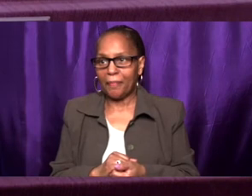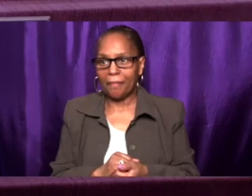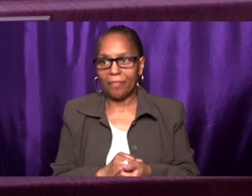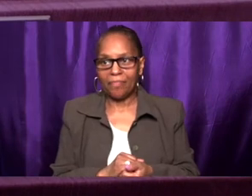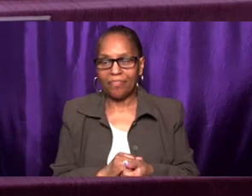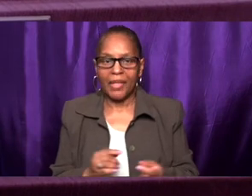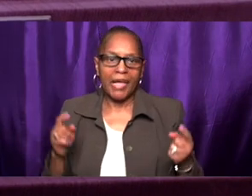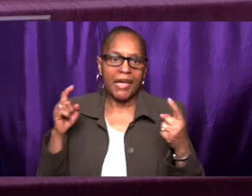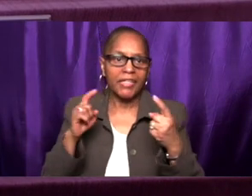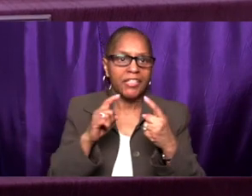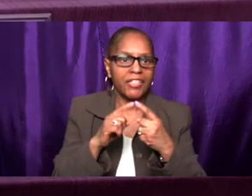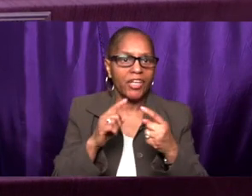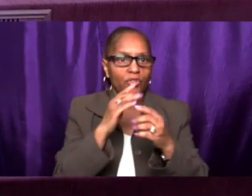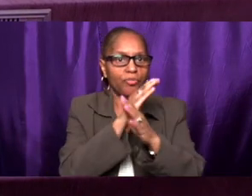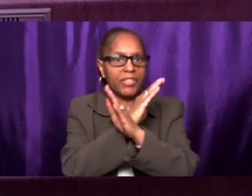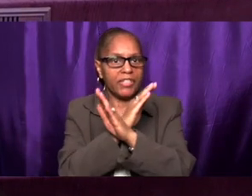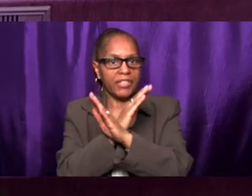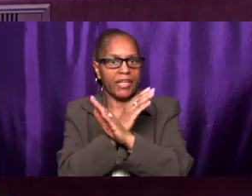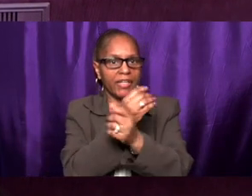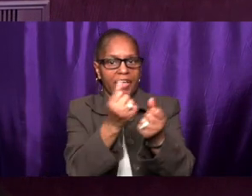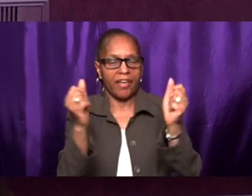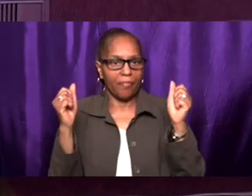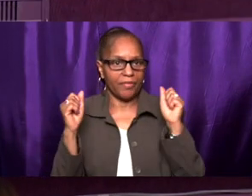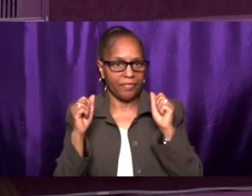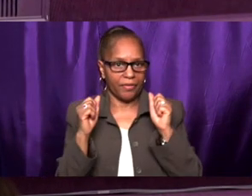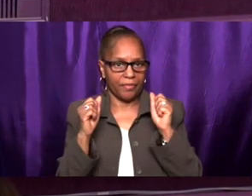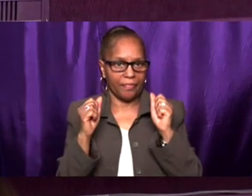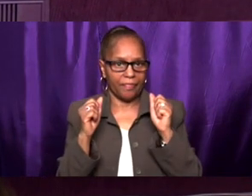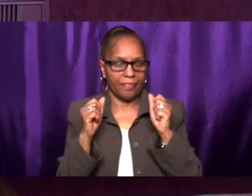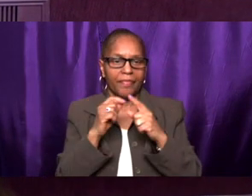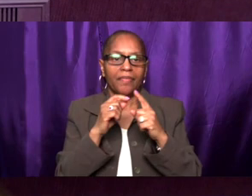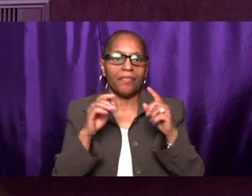I dare you to protect the atmosphere for miracles.